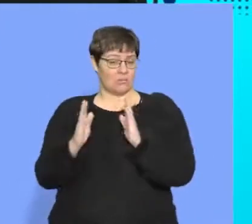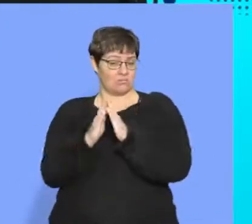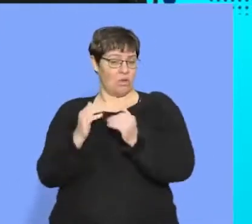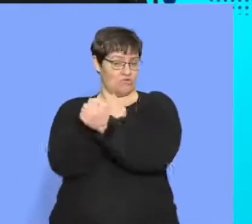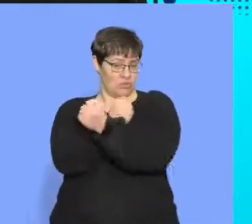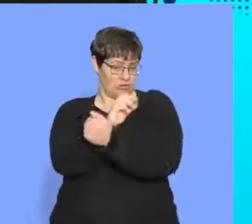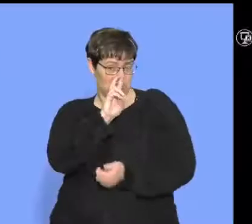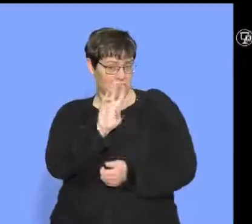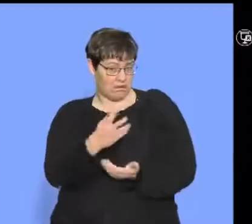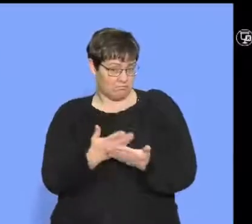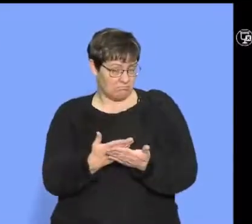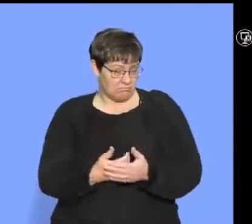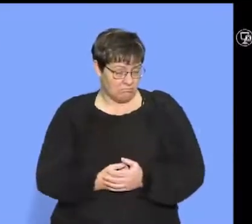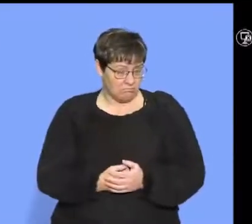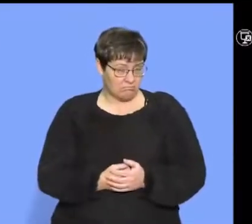radiation.